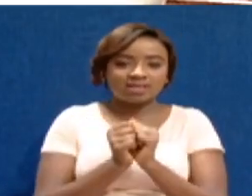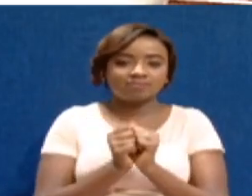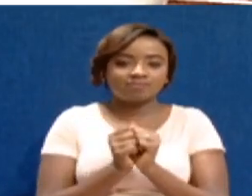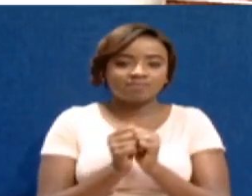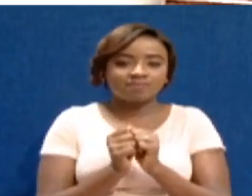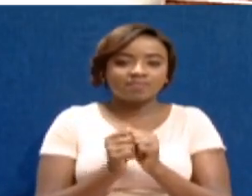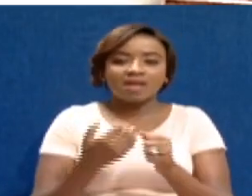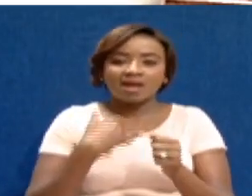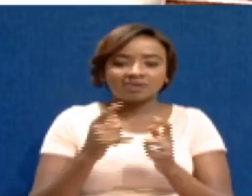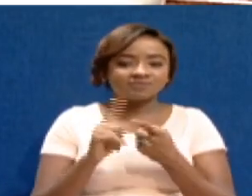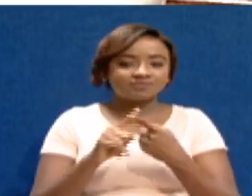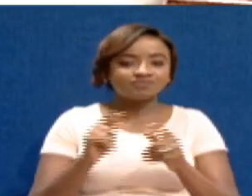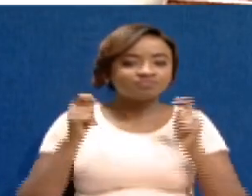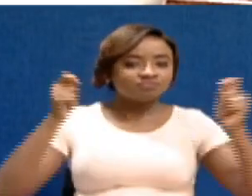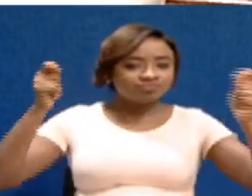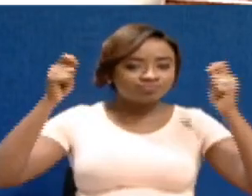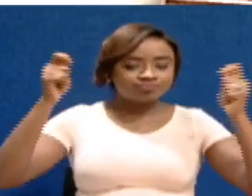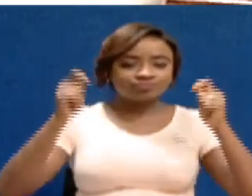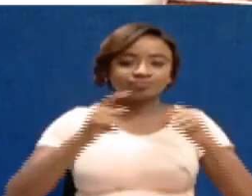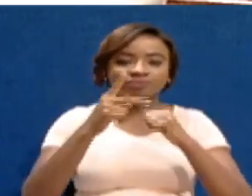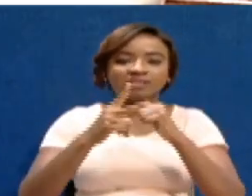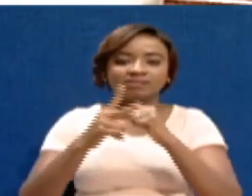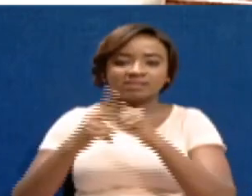has been 2 years. Okay, let me ask you this,